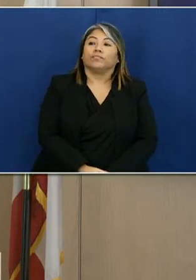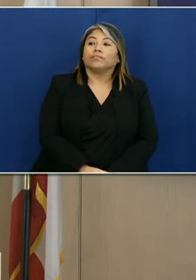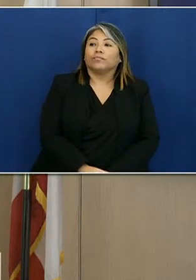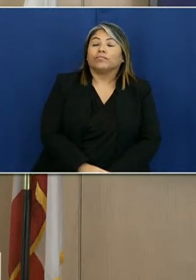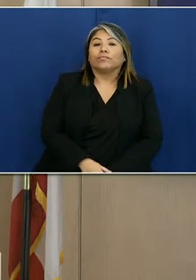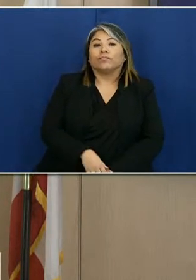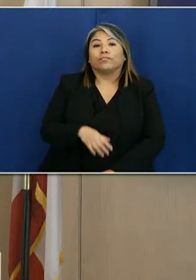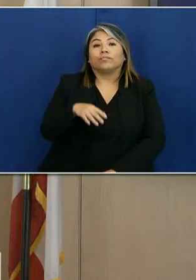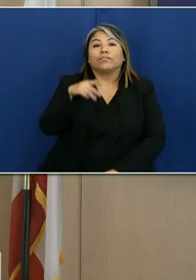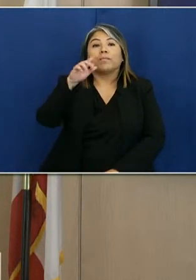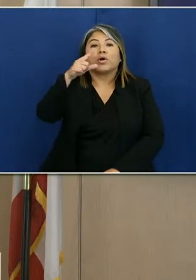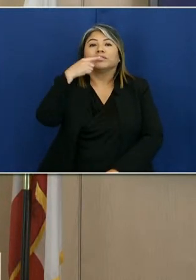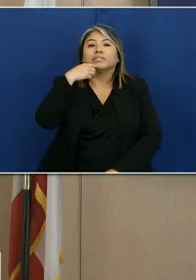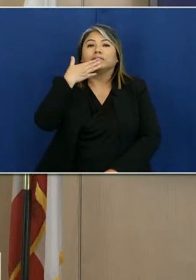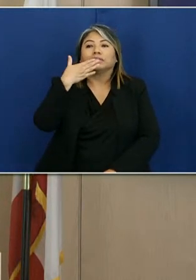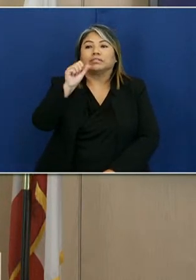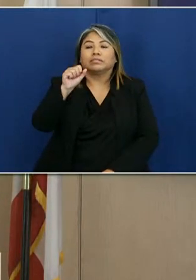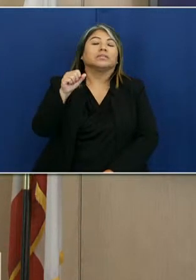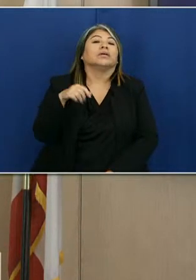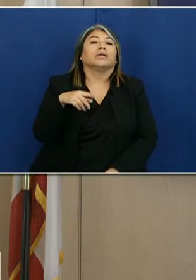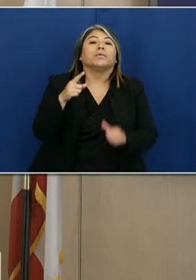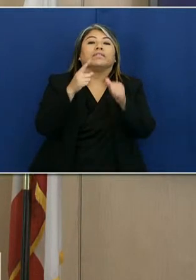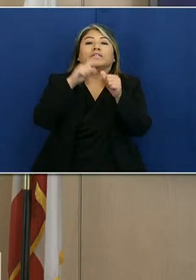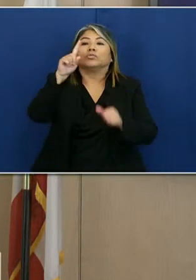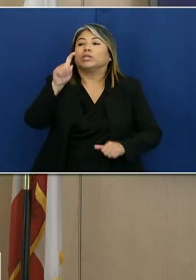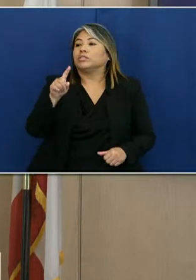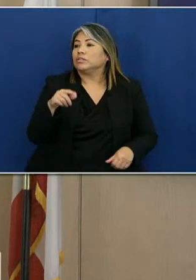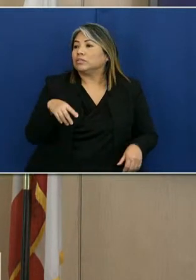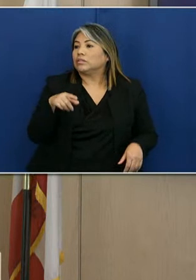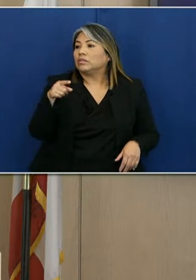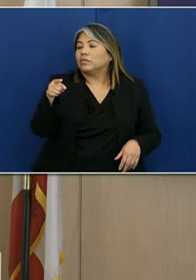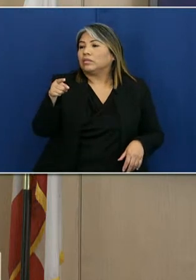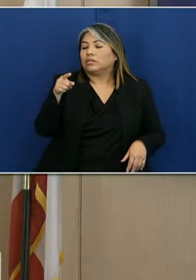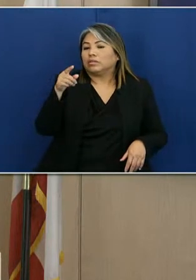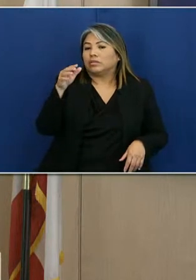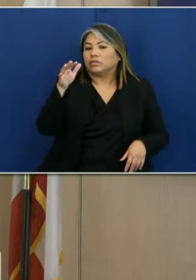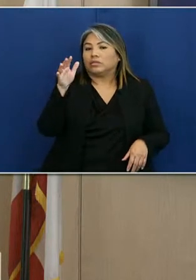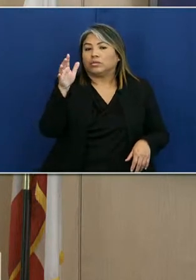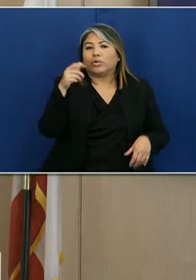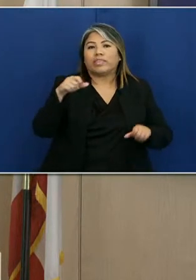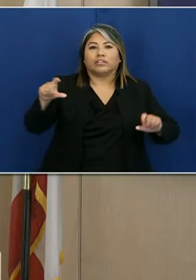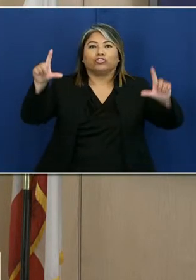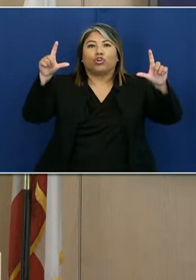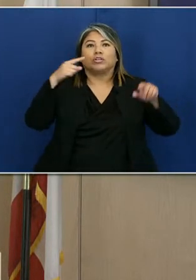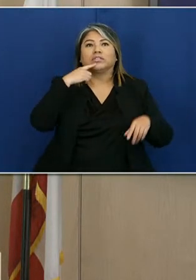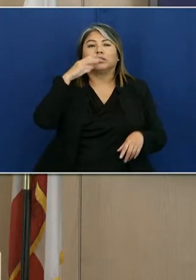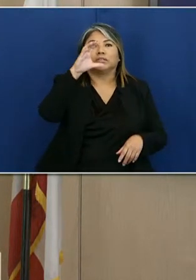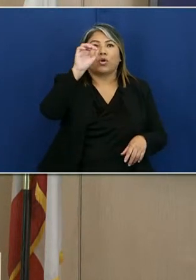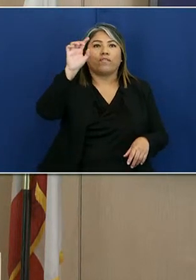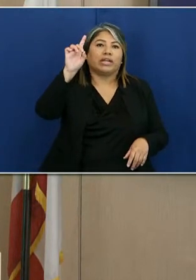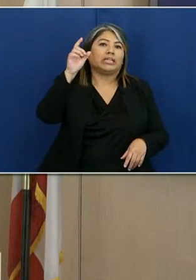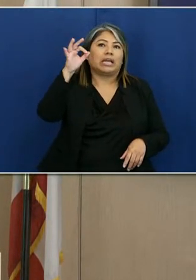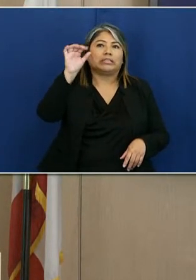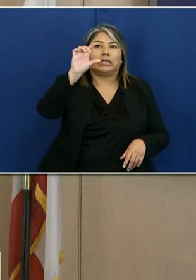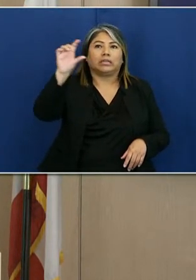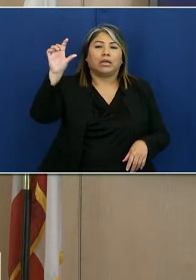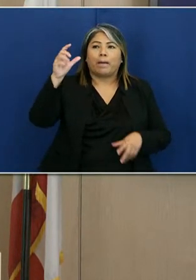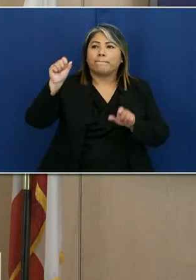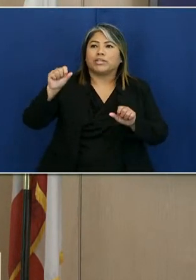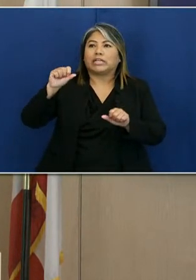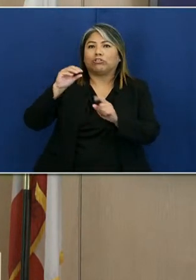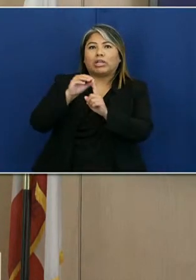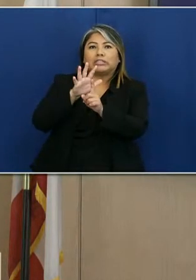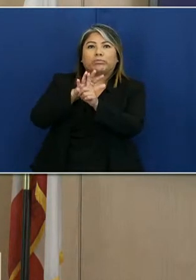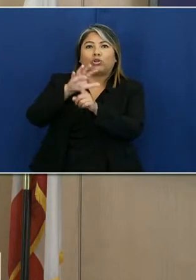Hi, thank you. My first question has to do with the chart you put up titled COVID-19 Potential Exposure